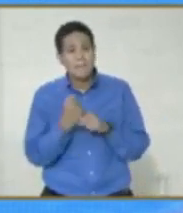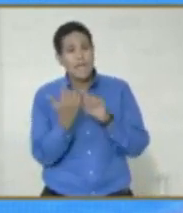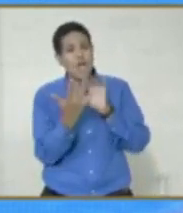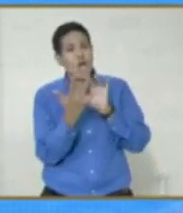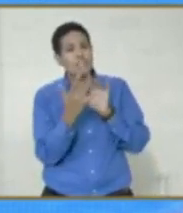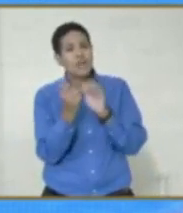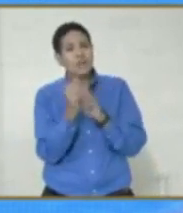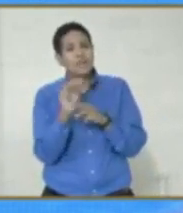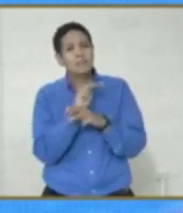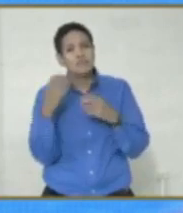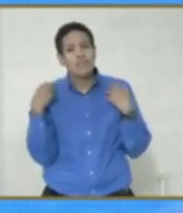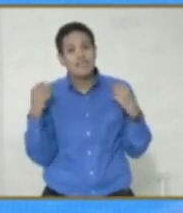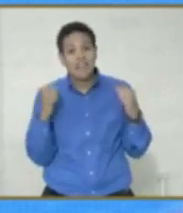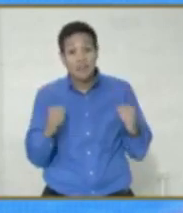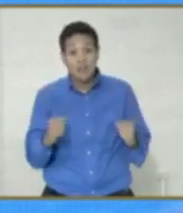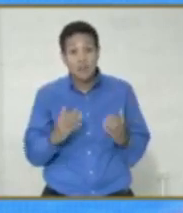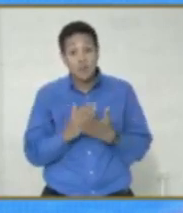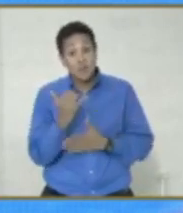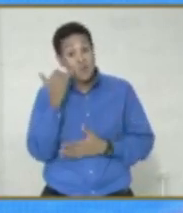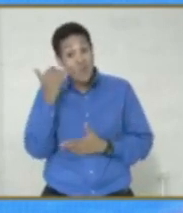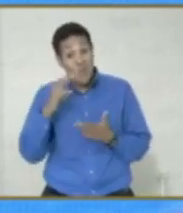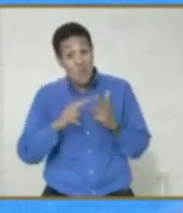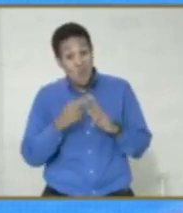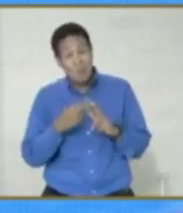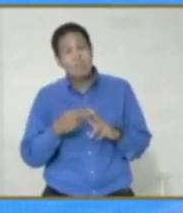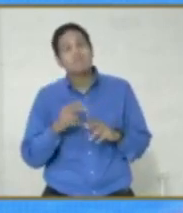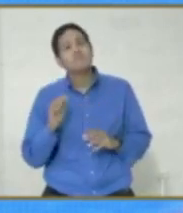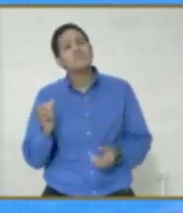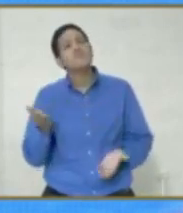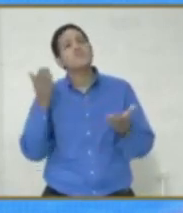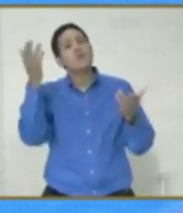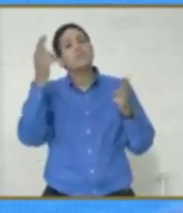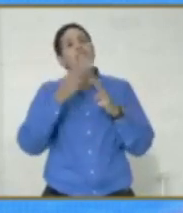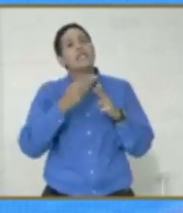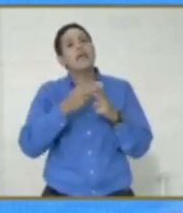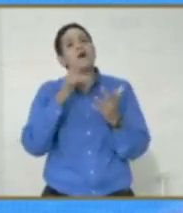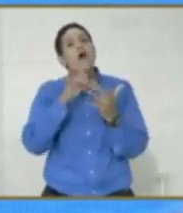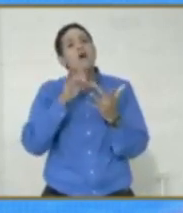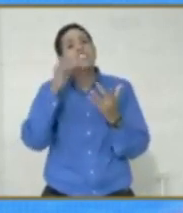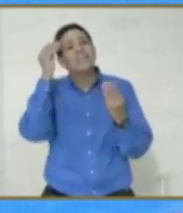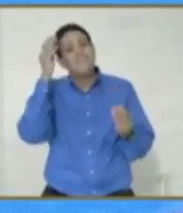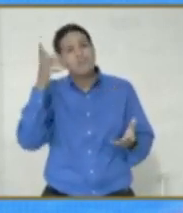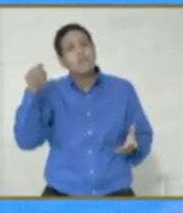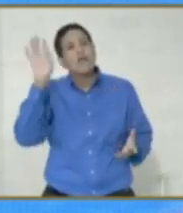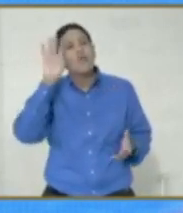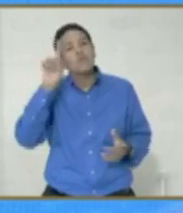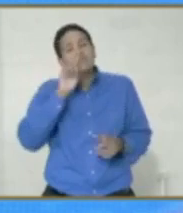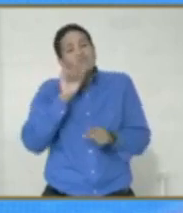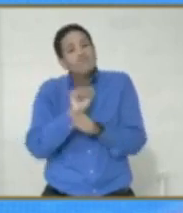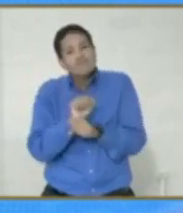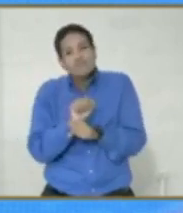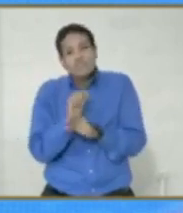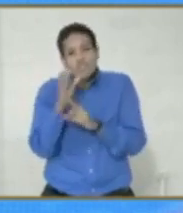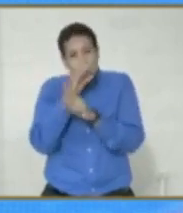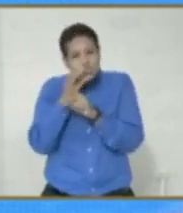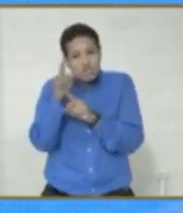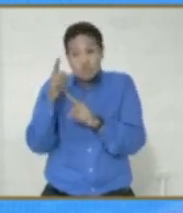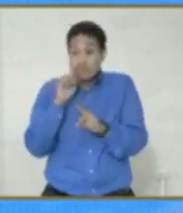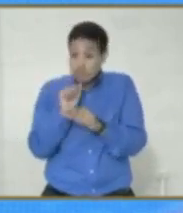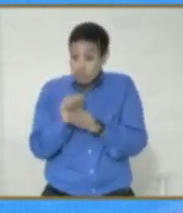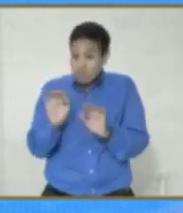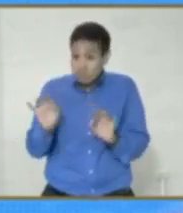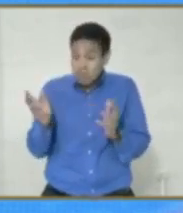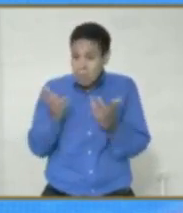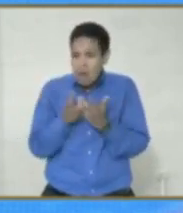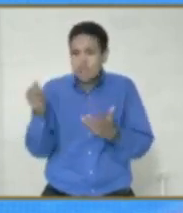with the ministry through the helplines and submit your name and contact information, and they will certainly screen you and vet you and then put